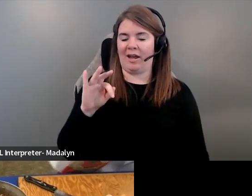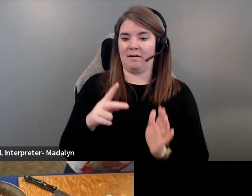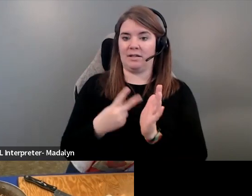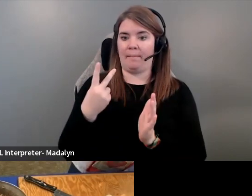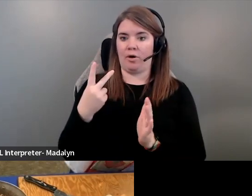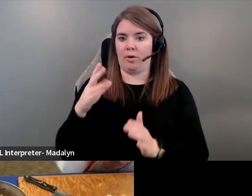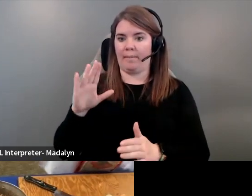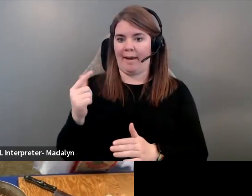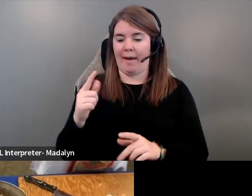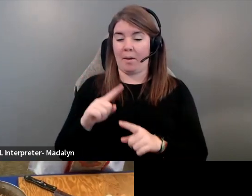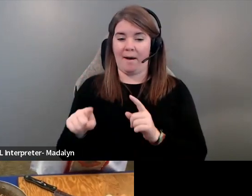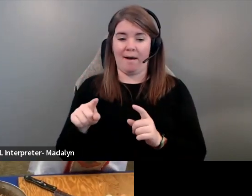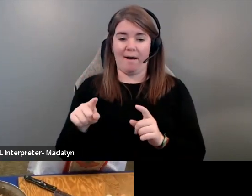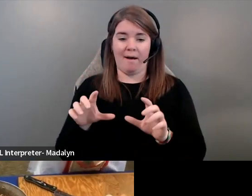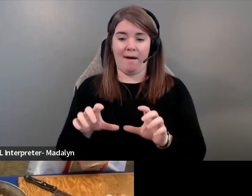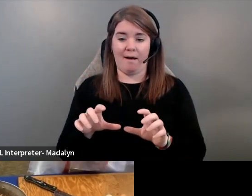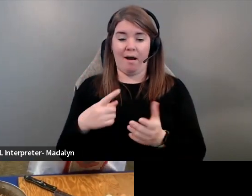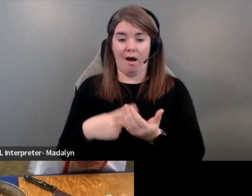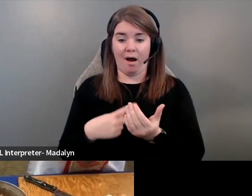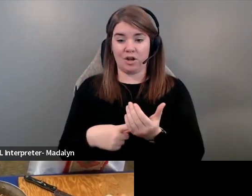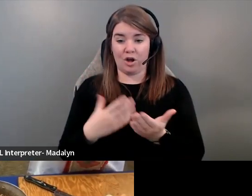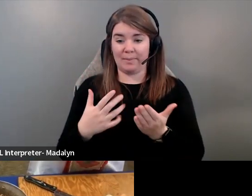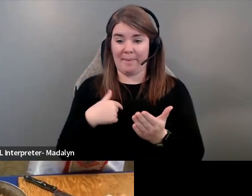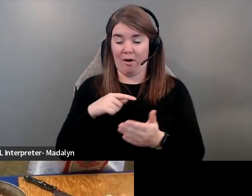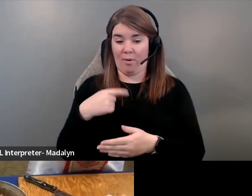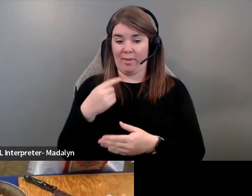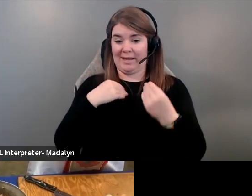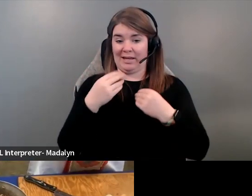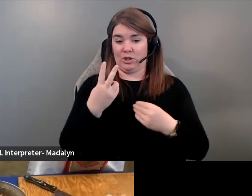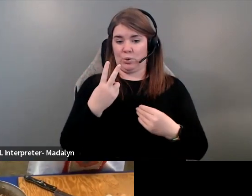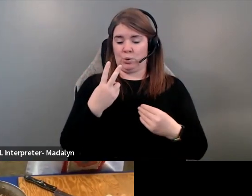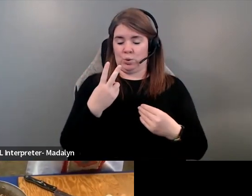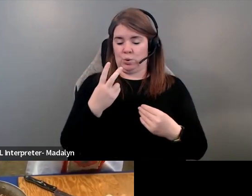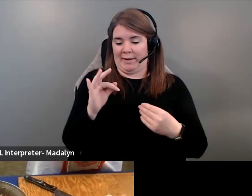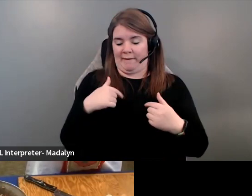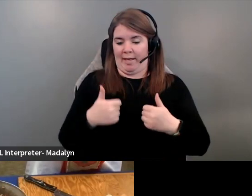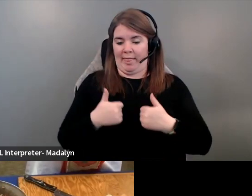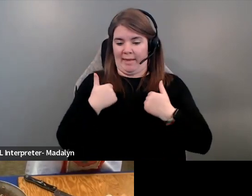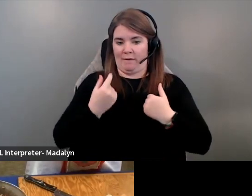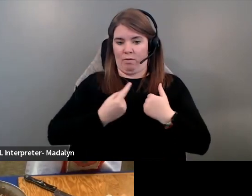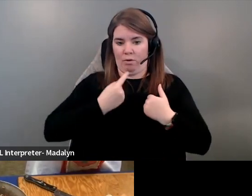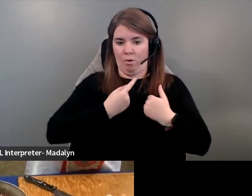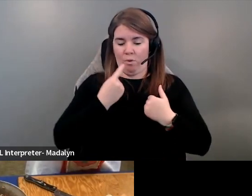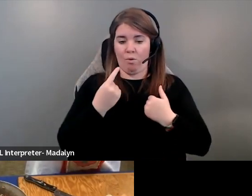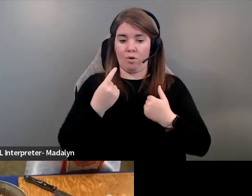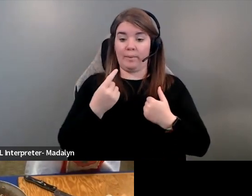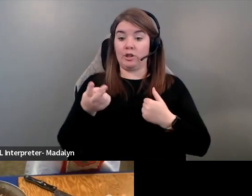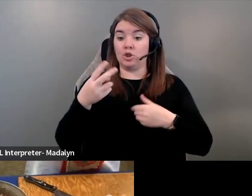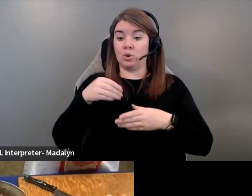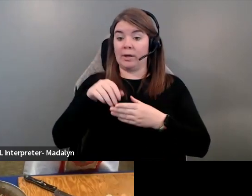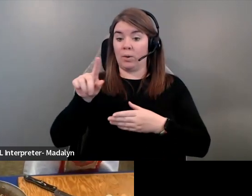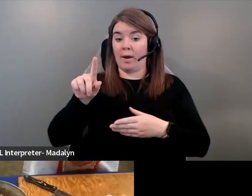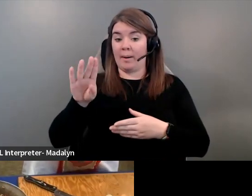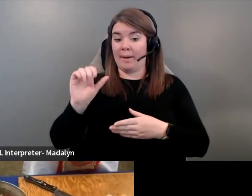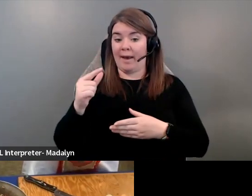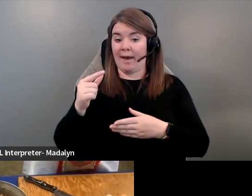dogs, maybe I'm only going to eat 2 at a time because I live alone or something. So you'd put 2 in one Ziploc bag, kind of roll